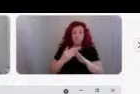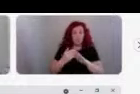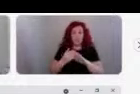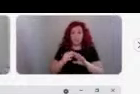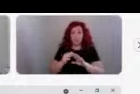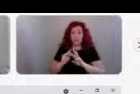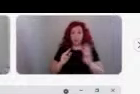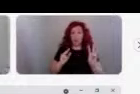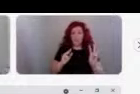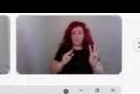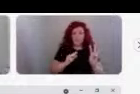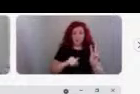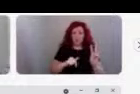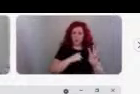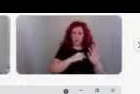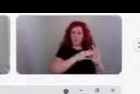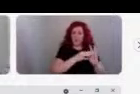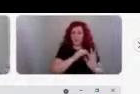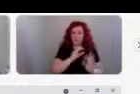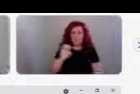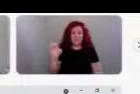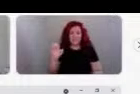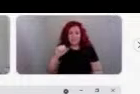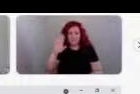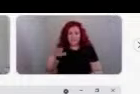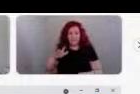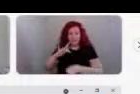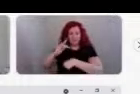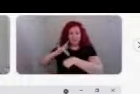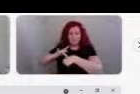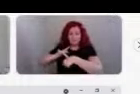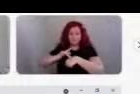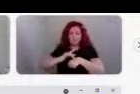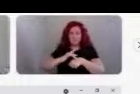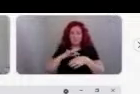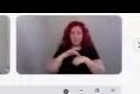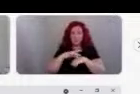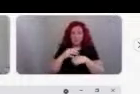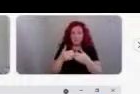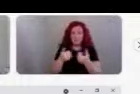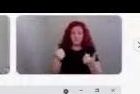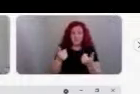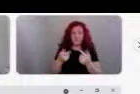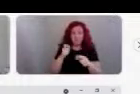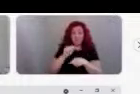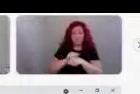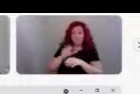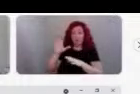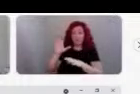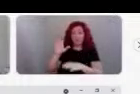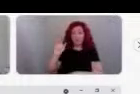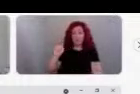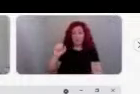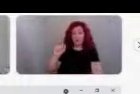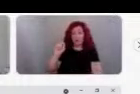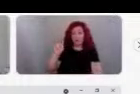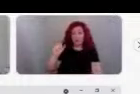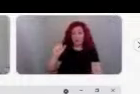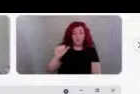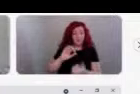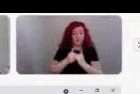which we almost never visit and they are geographically separated by the catalina mountains moreover to balanced